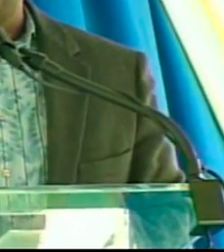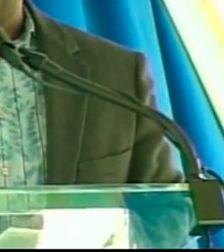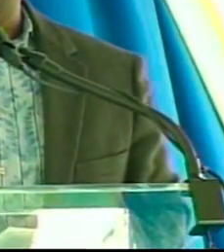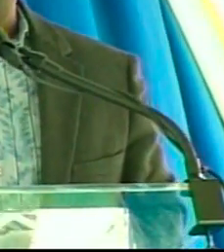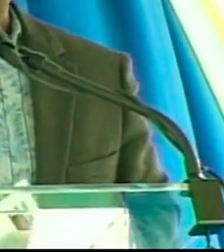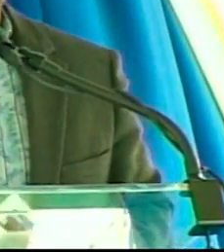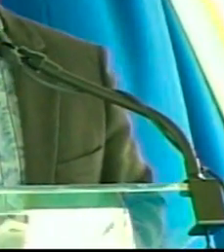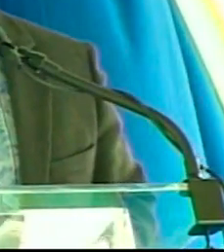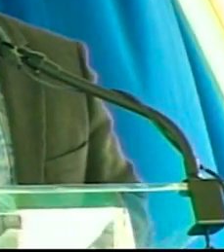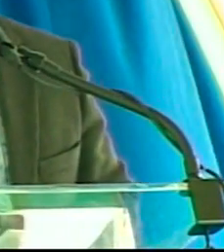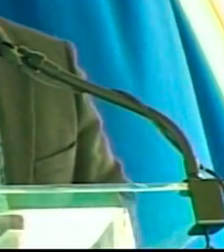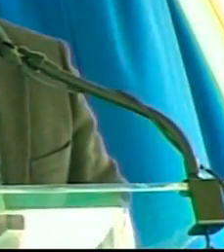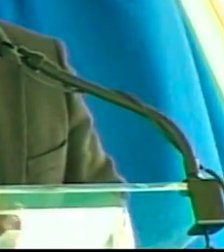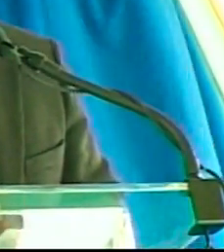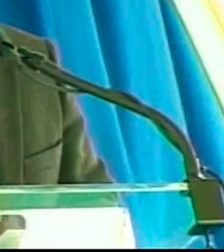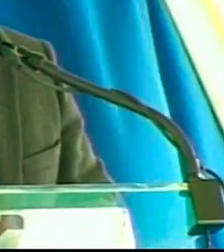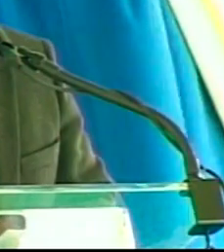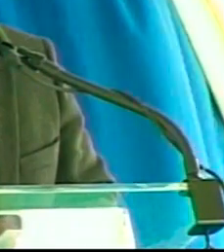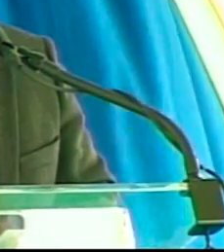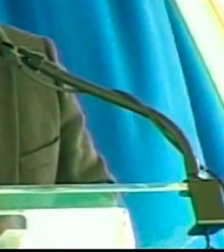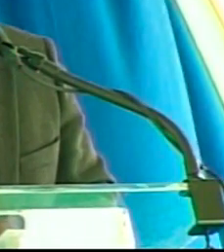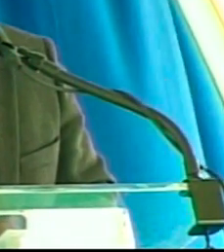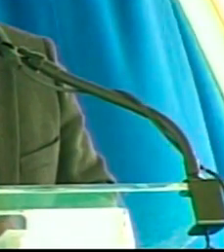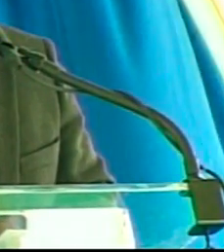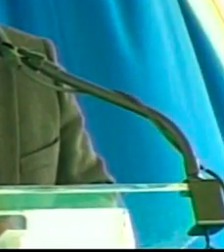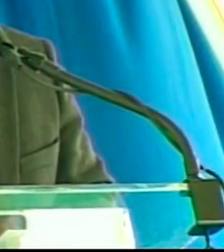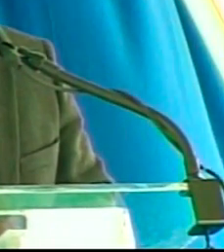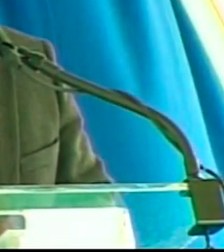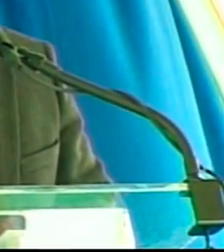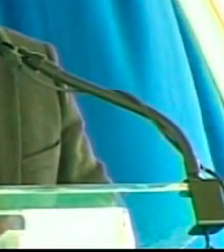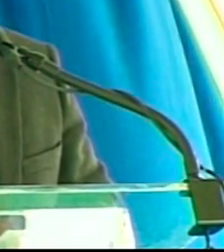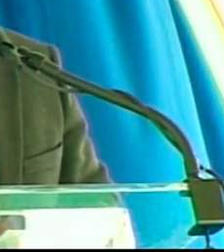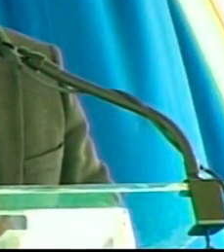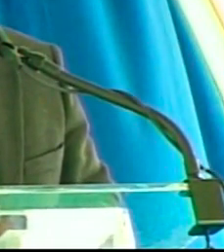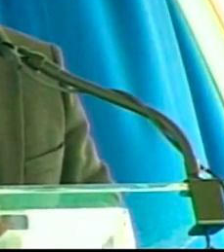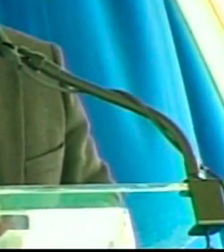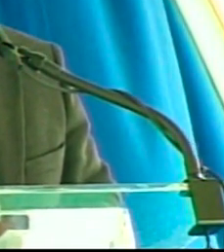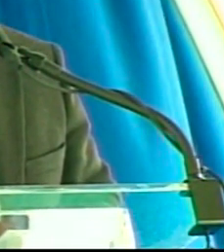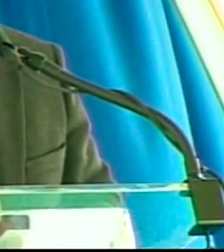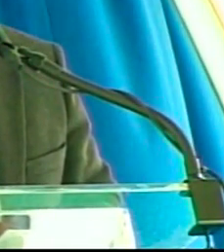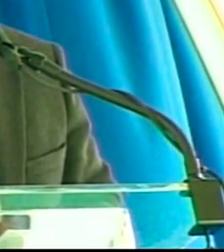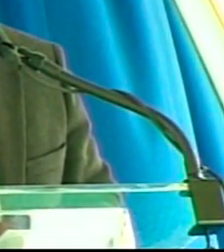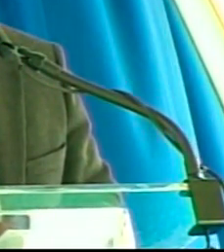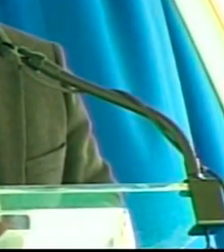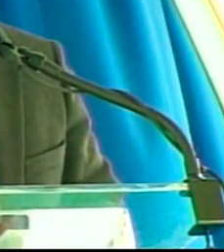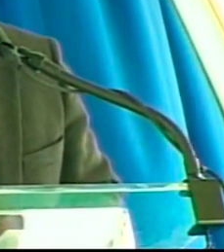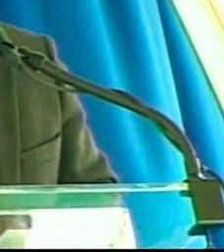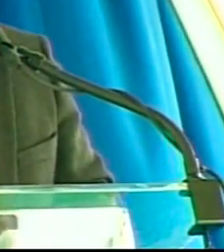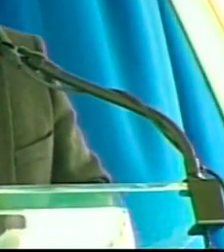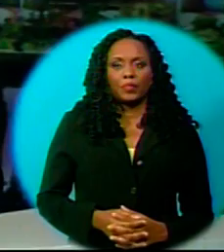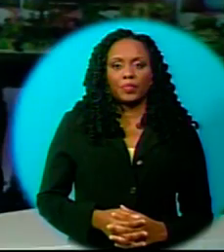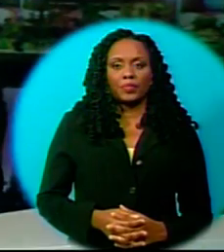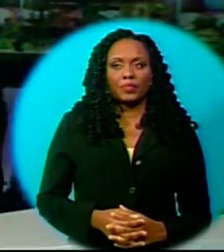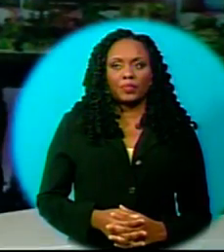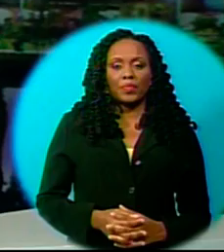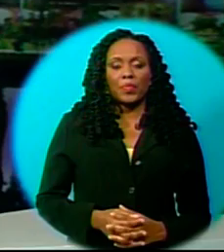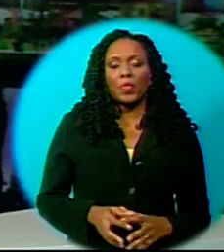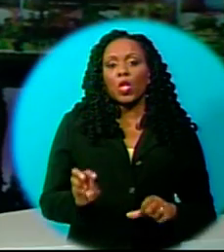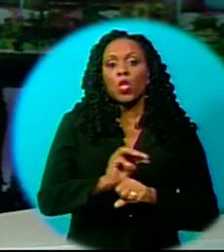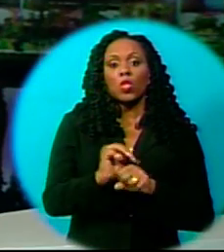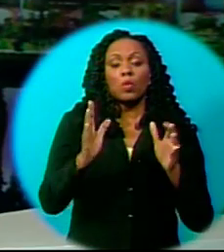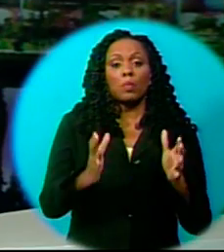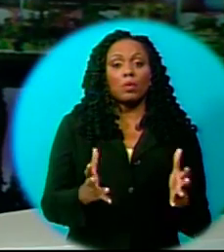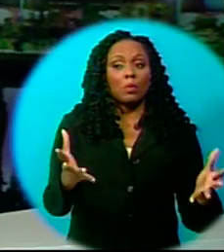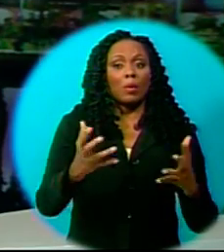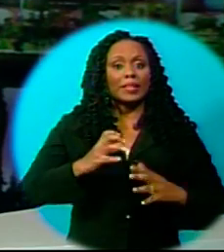trajectory, and working on early childhood care and development, early childhood care and education. Well, in an